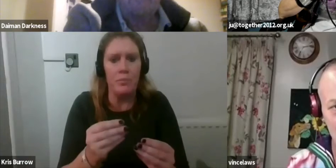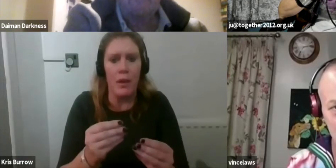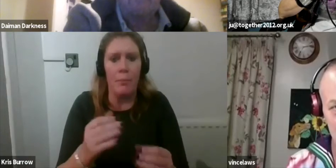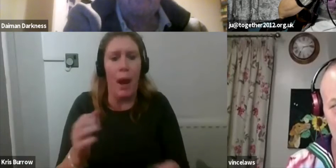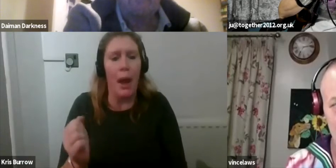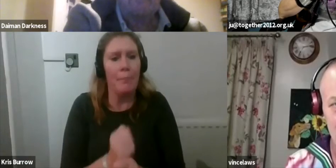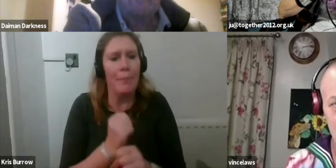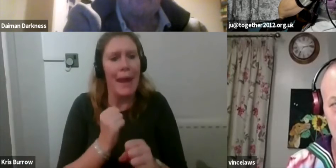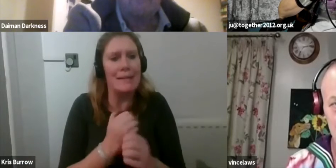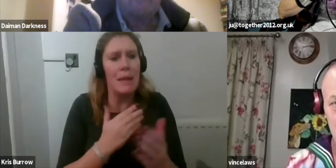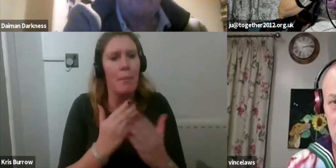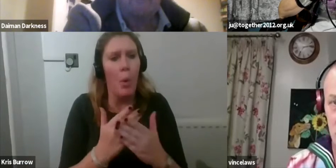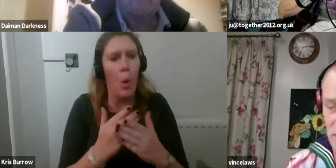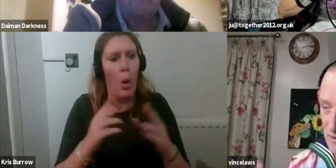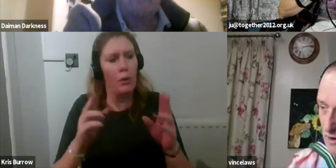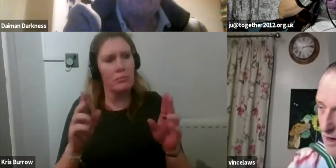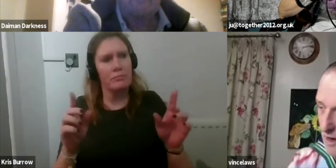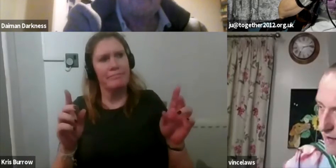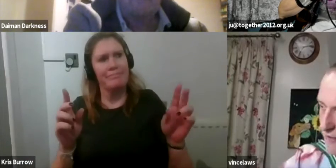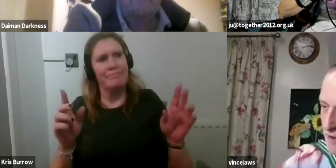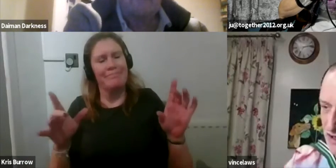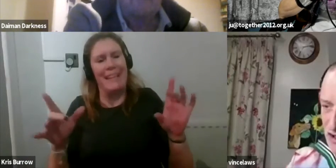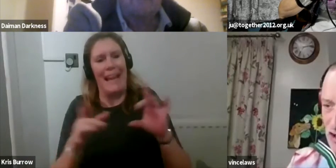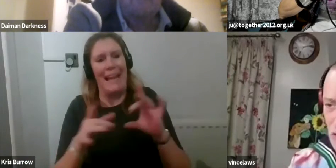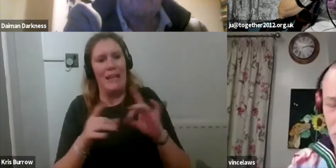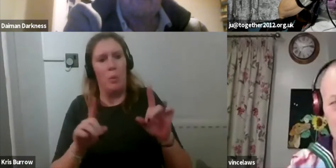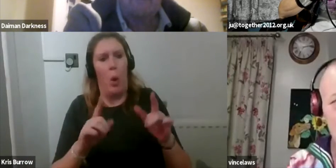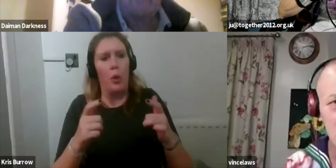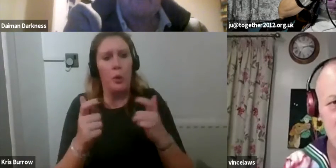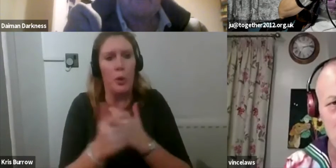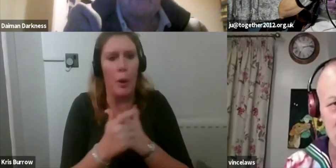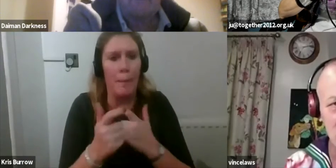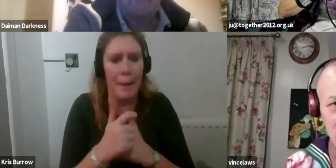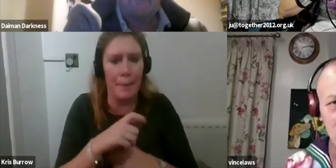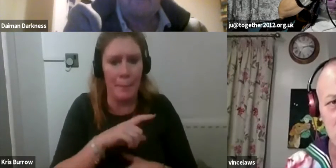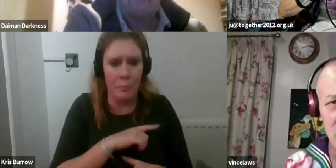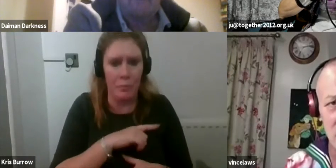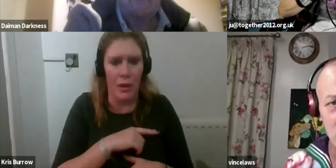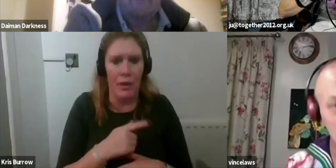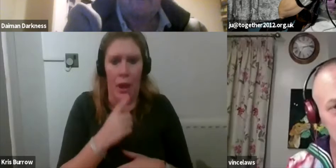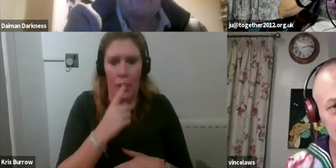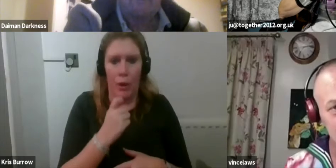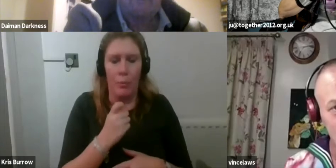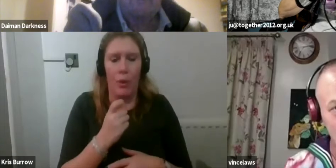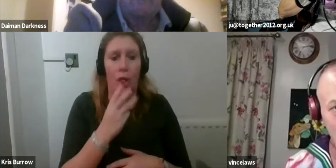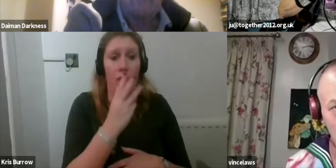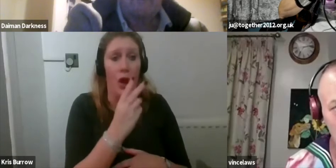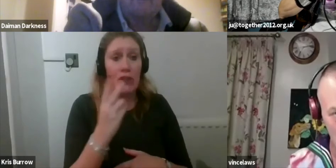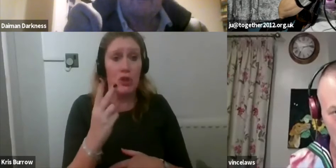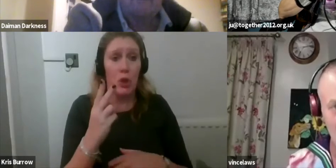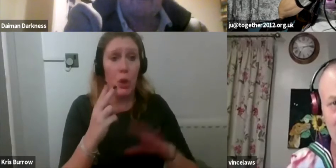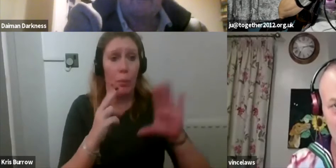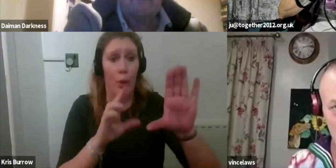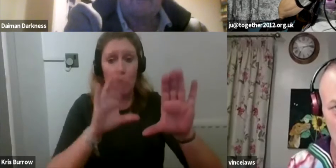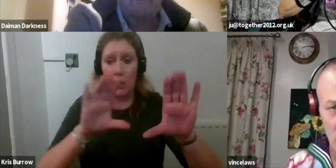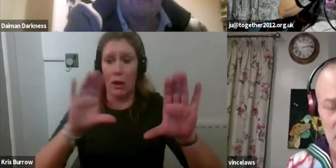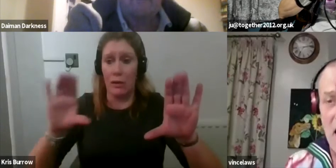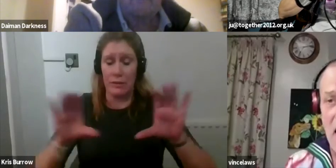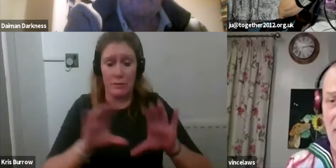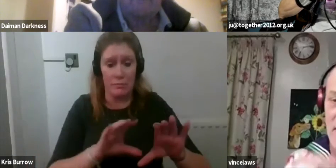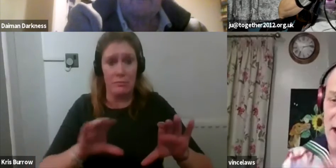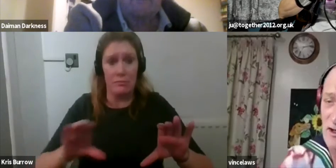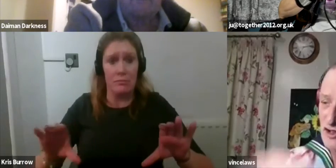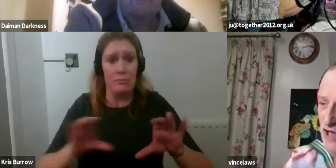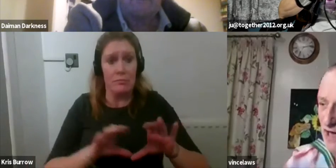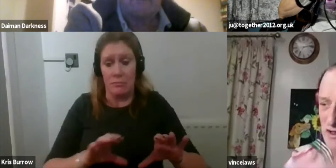comic because I could put 32 postcards on my dining room table and see the whole book, as it were.